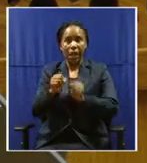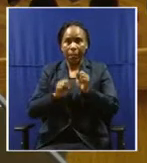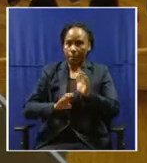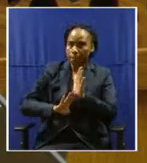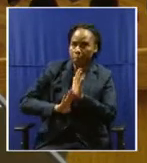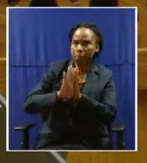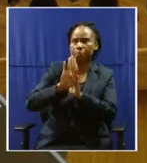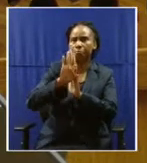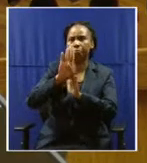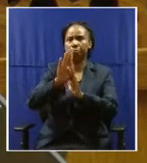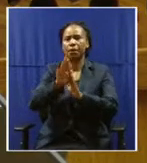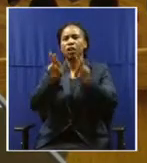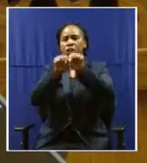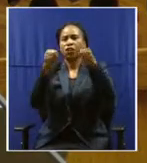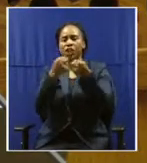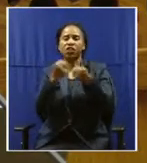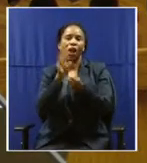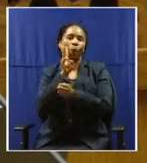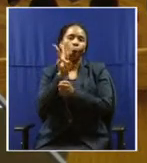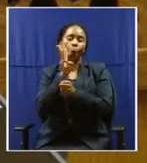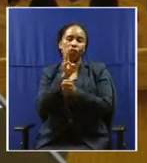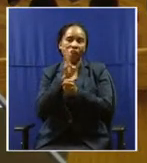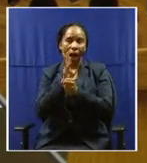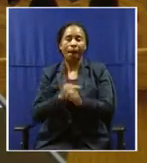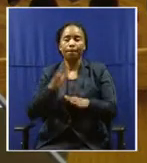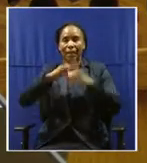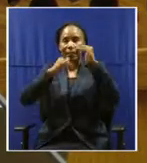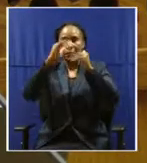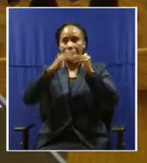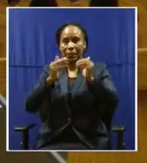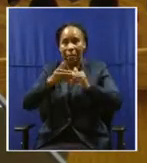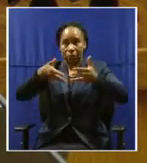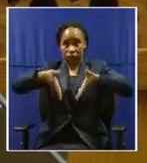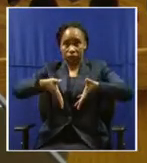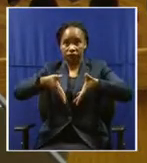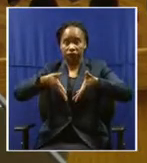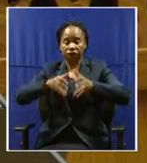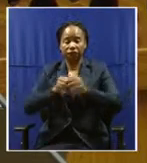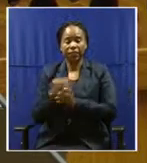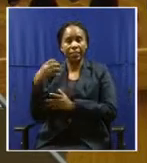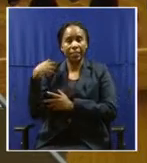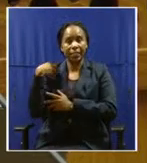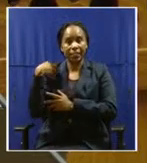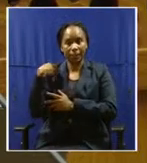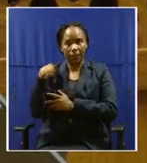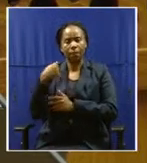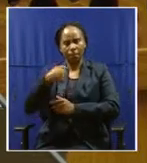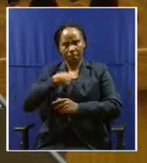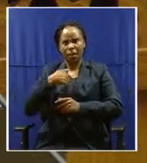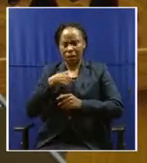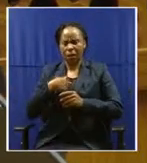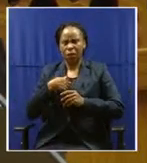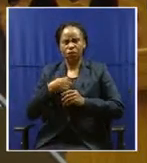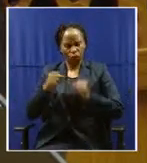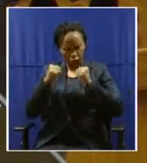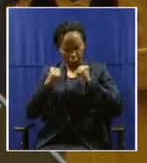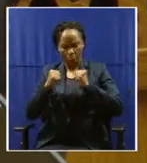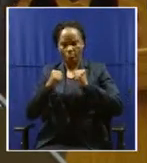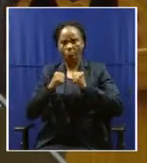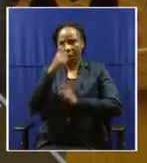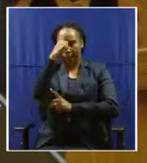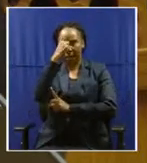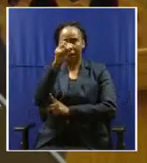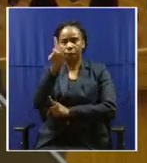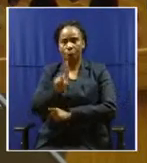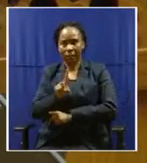a National Water Resource Infrastructure Agency. I firmly believe that if we